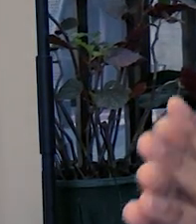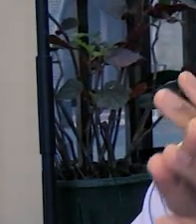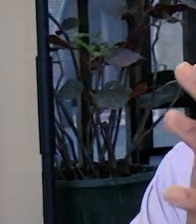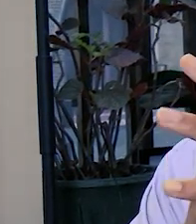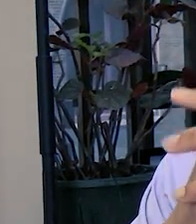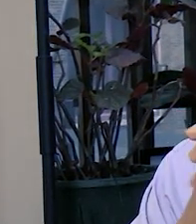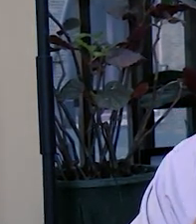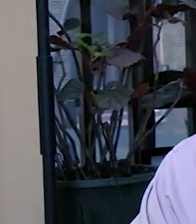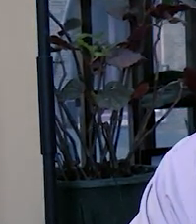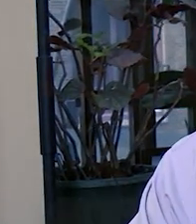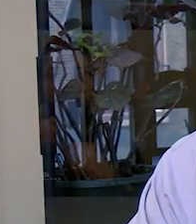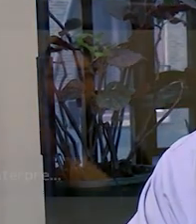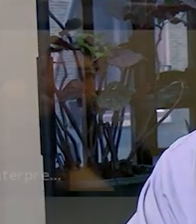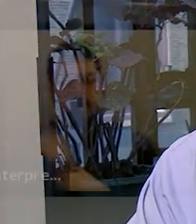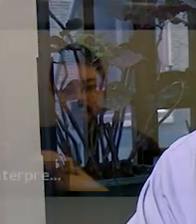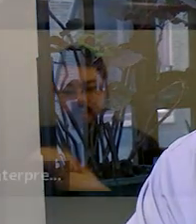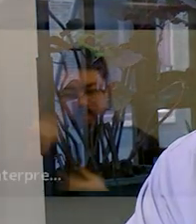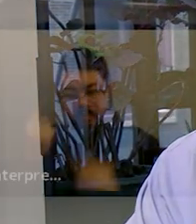implementing it.